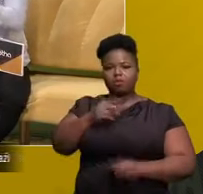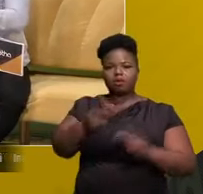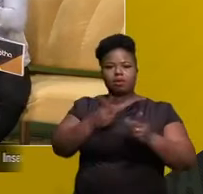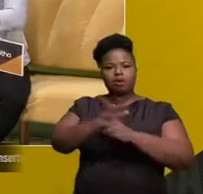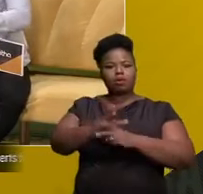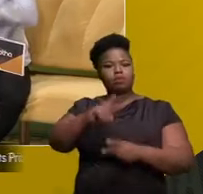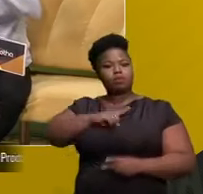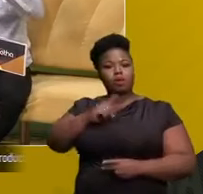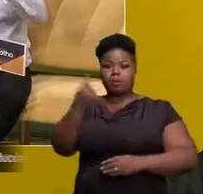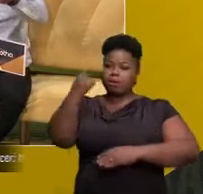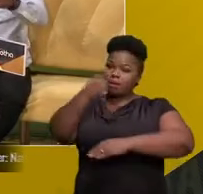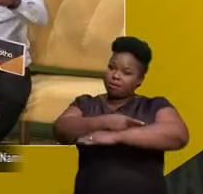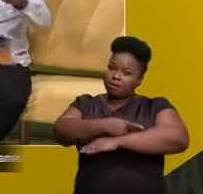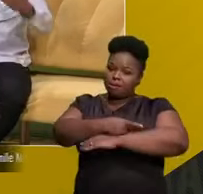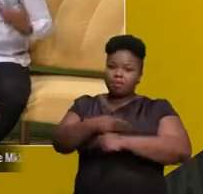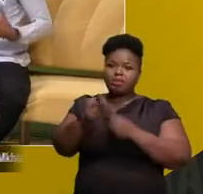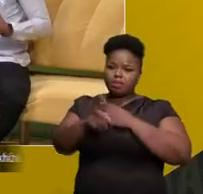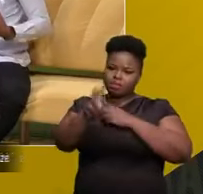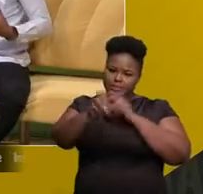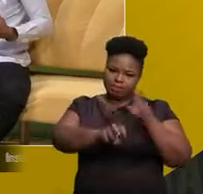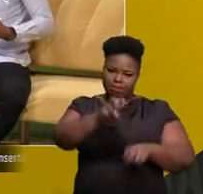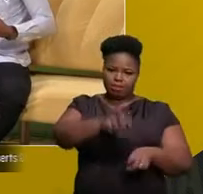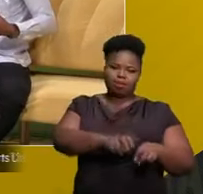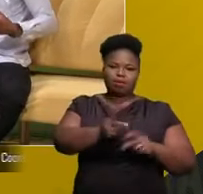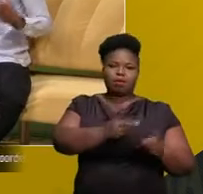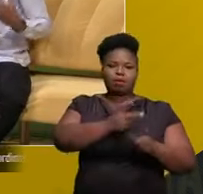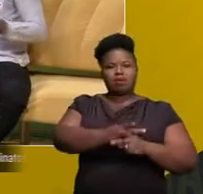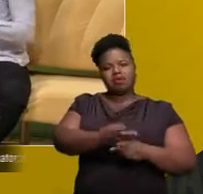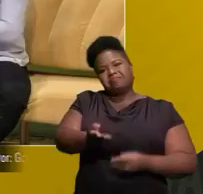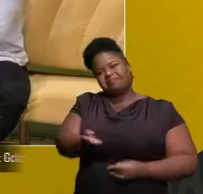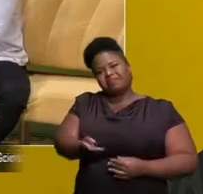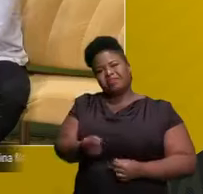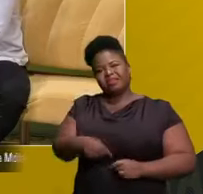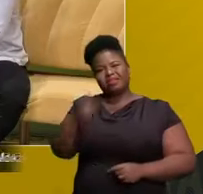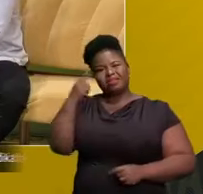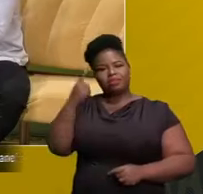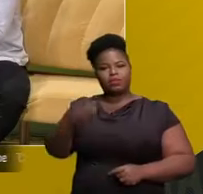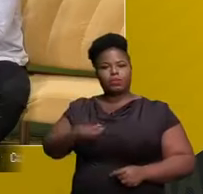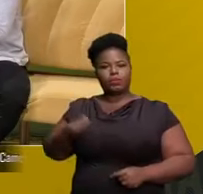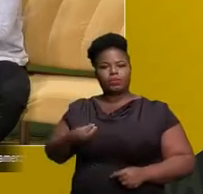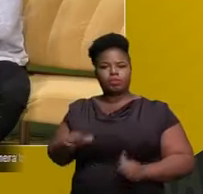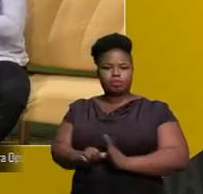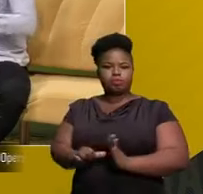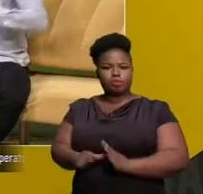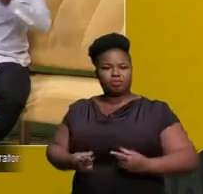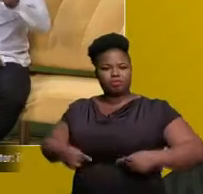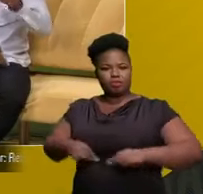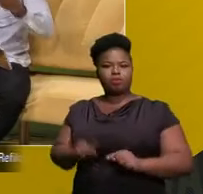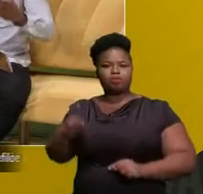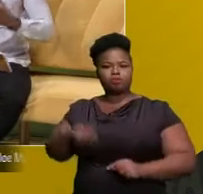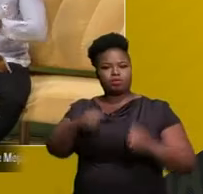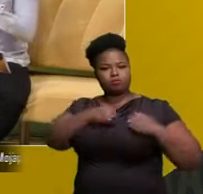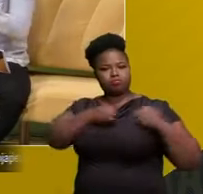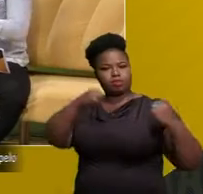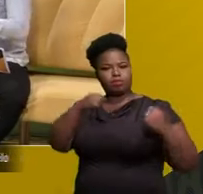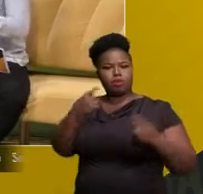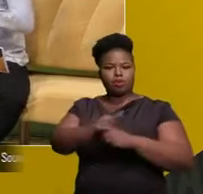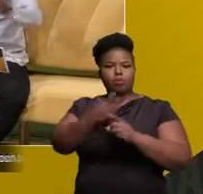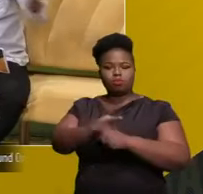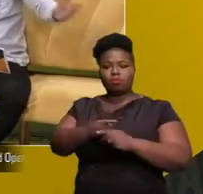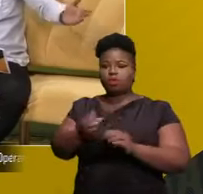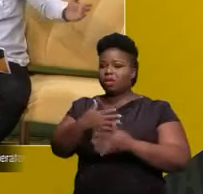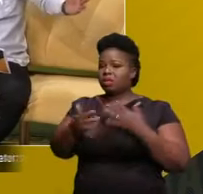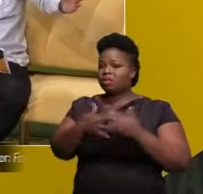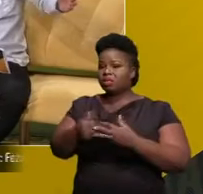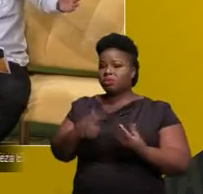voice until one day they steal from you. Now we must cry with you. So I think it's so important for us to always voice out where you are. Before